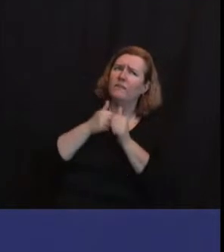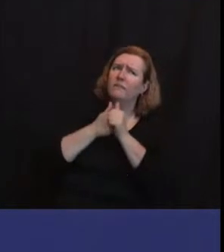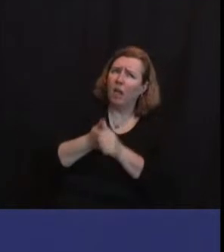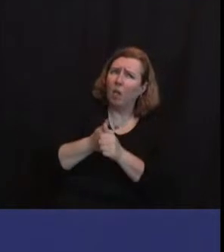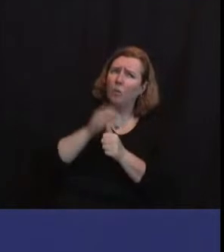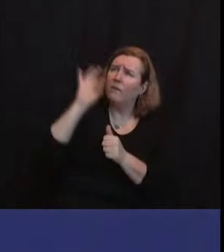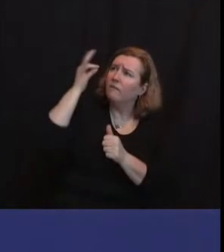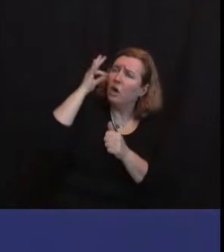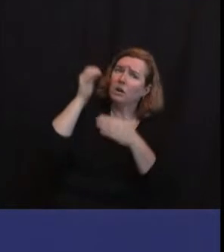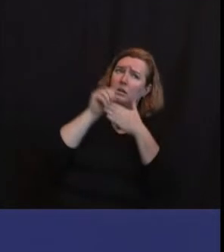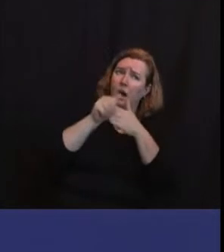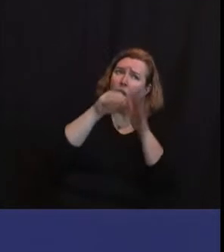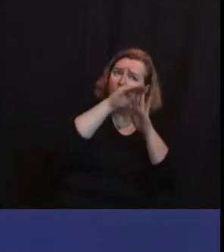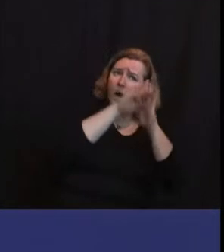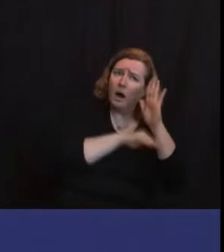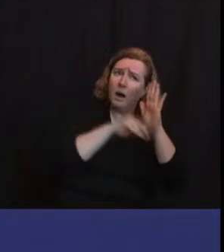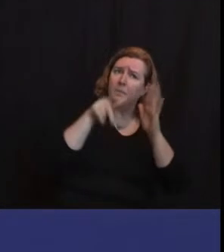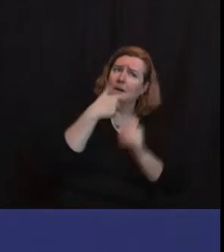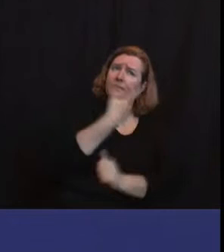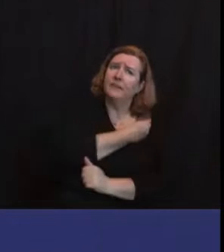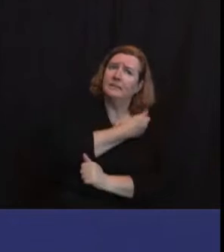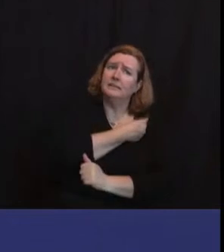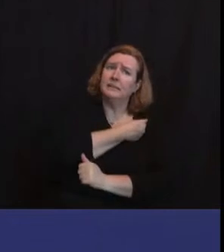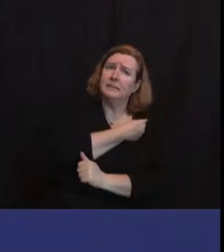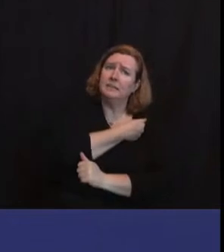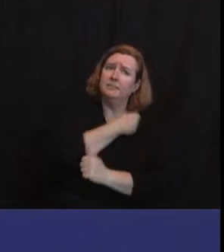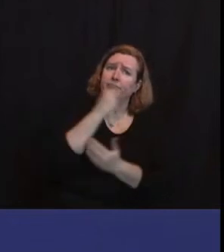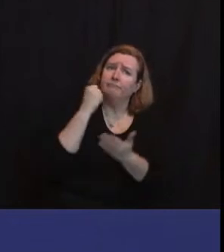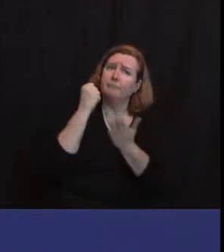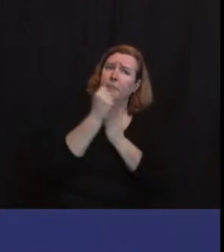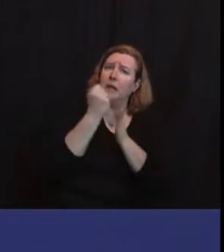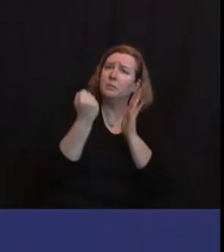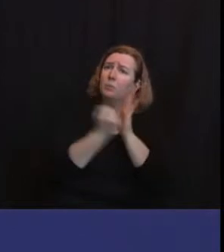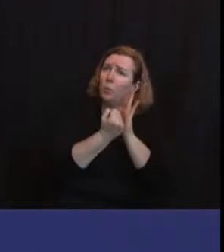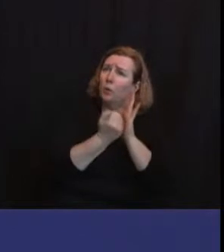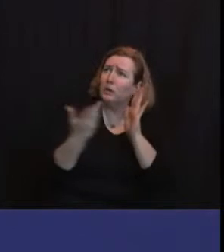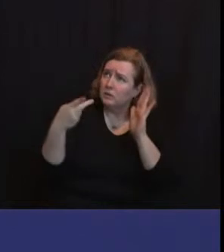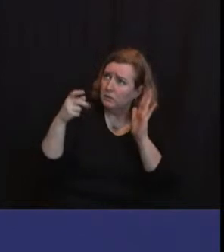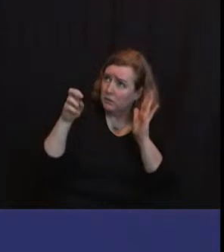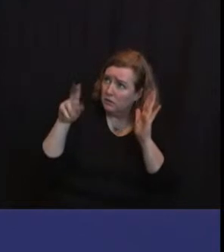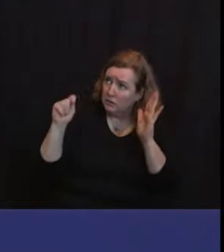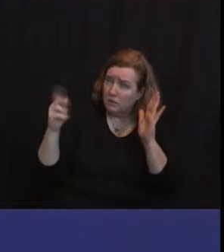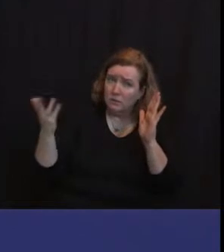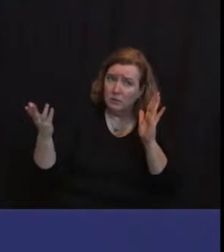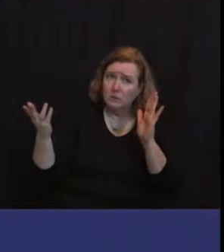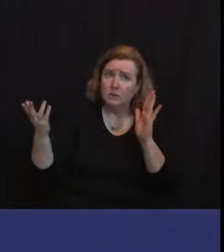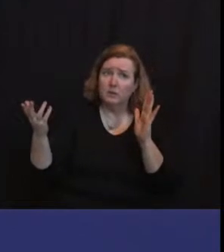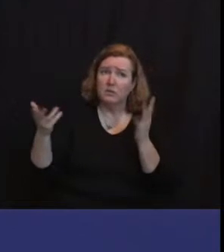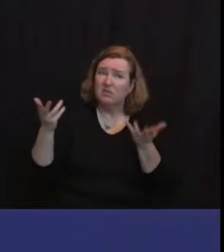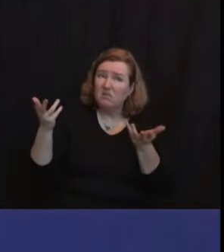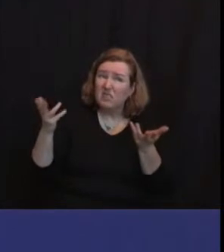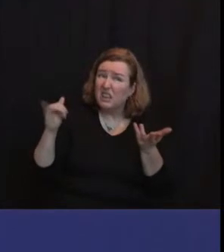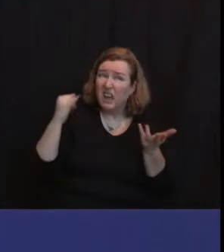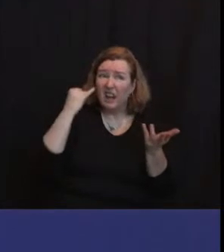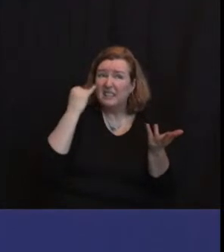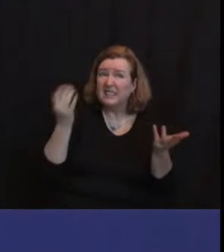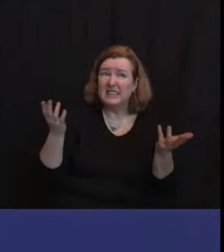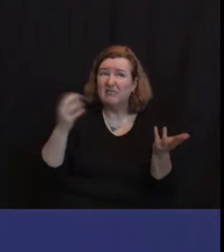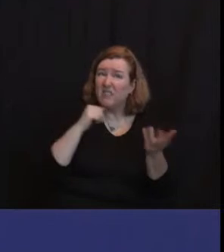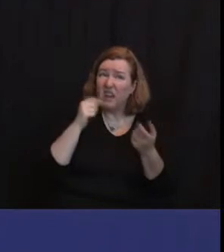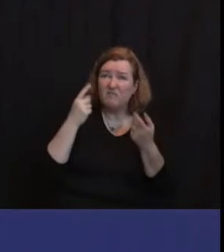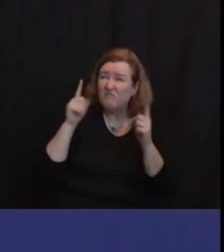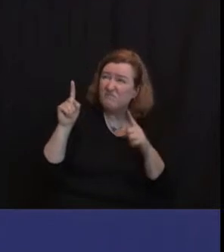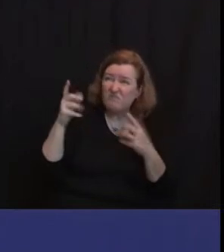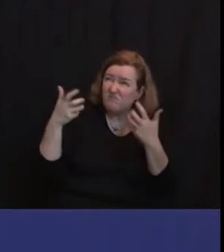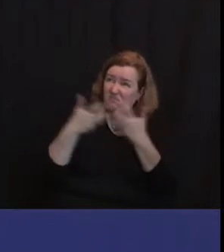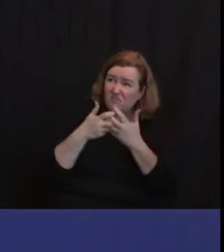vaccine passport in the state. With the White House coming out against that idea yesterday, do you also feel that that idea is a dead letter in New Jersey?